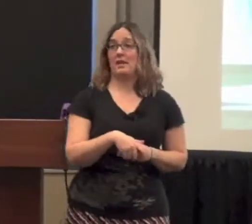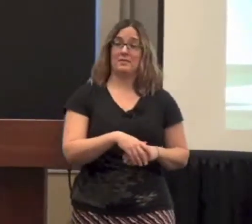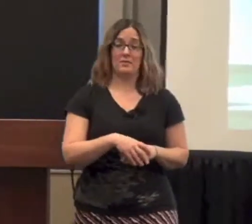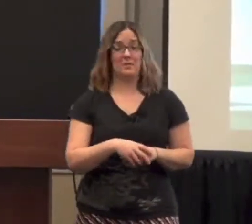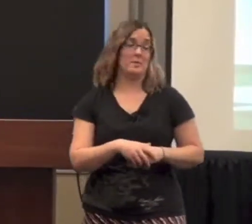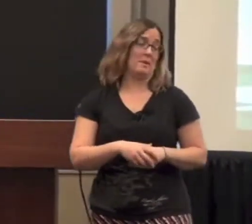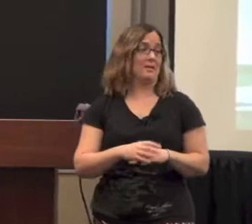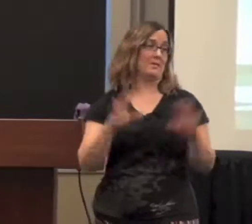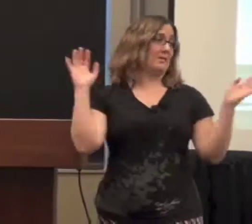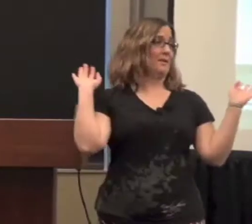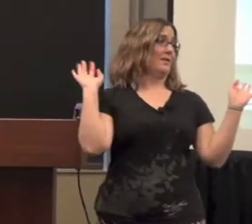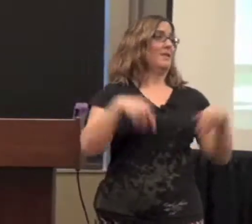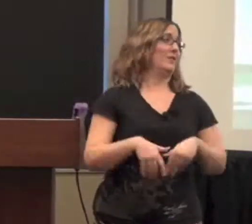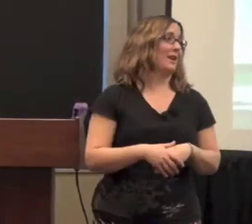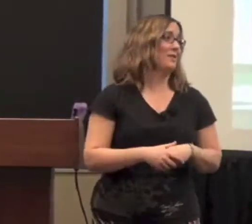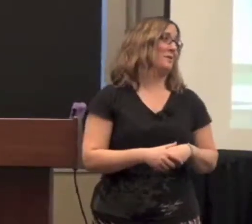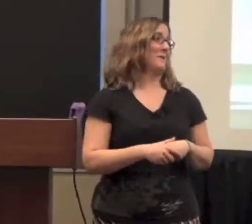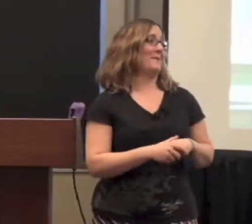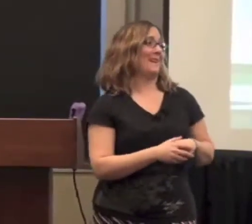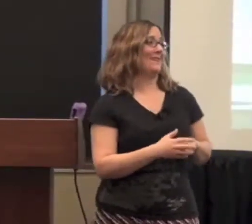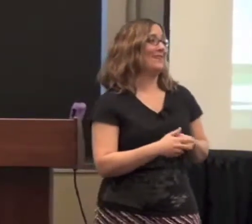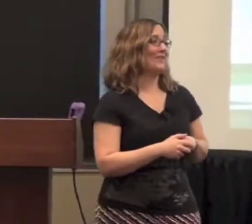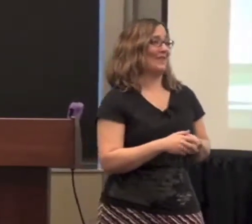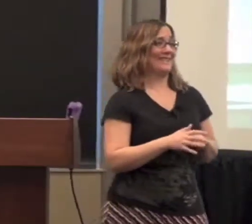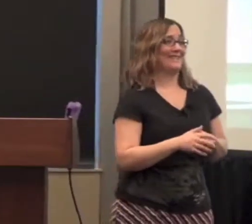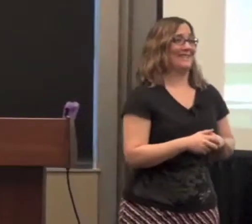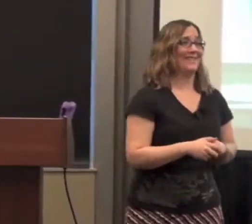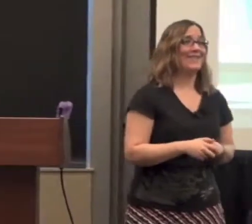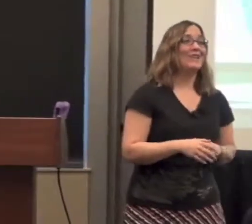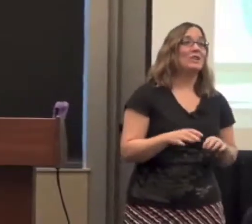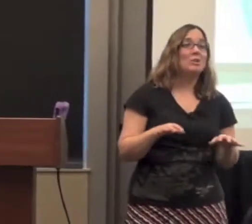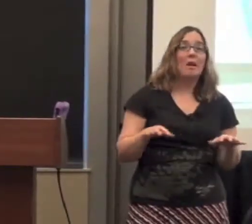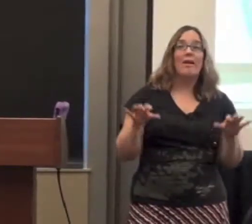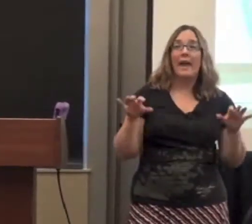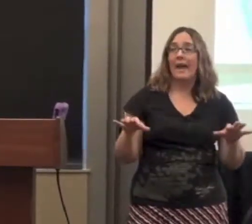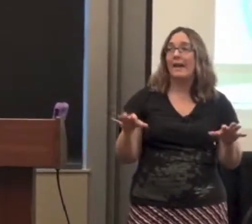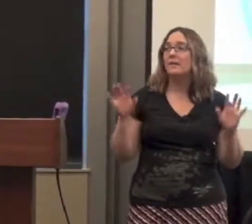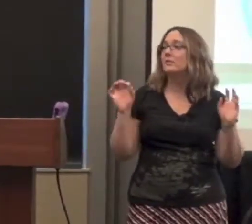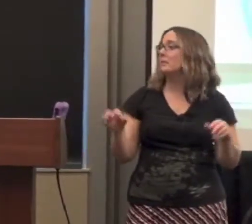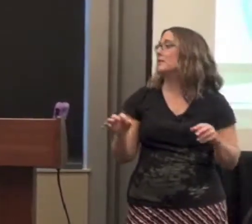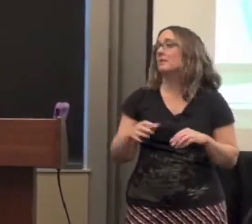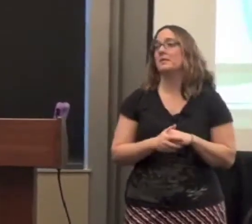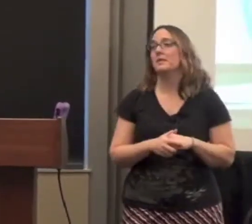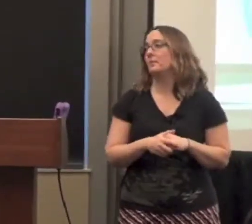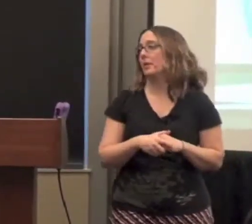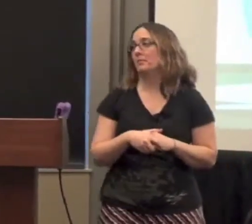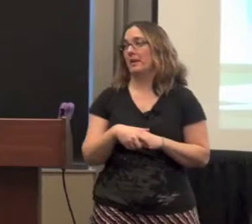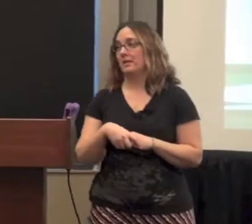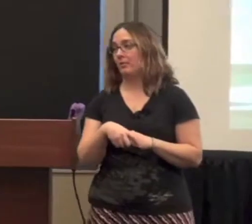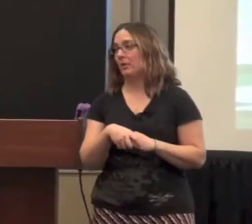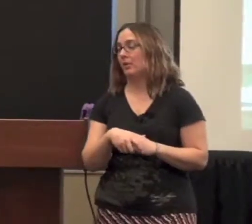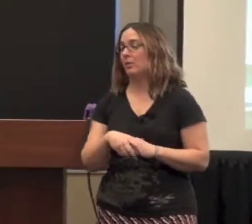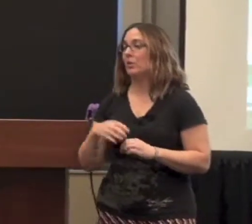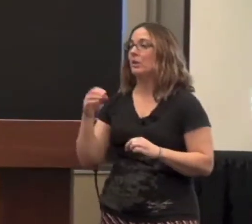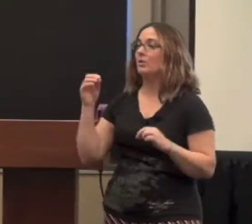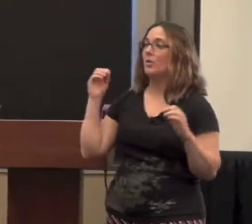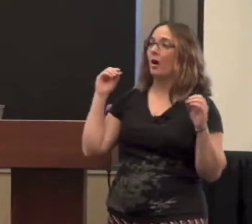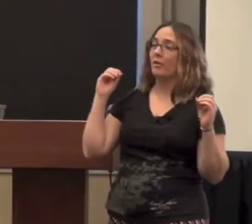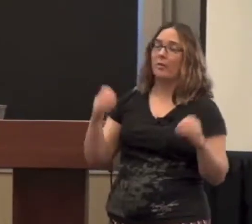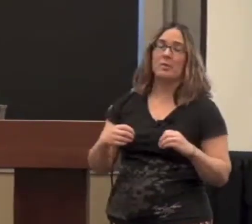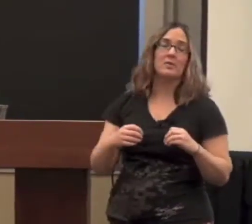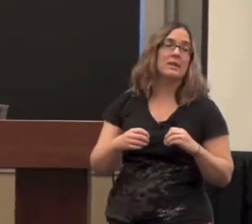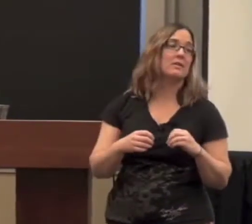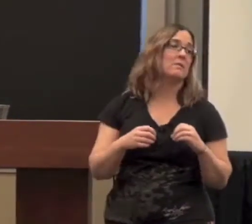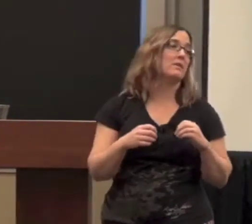say ISRC is the best. Check out their website, look for this stuff. You all have resources put in place for you. You